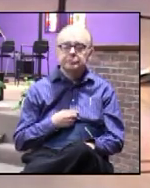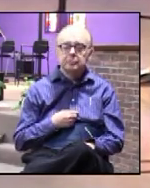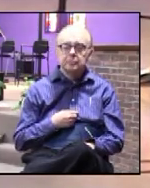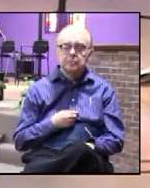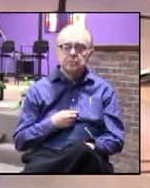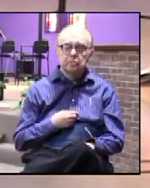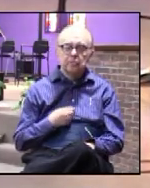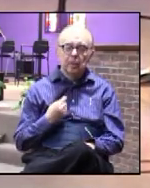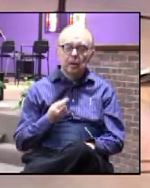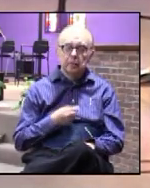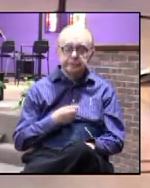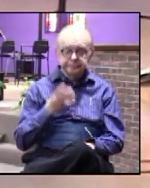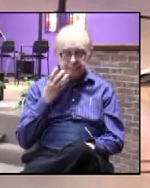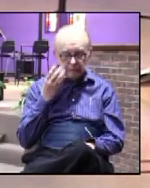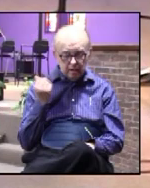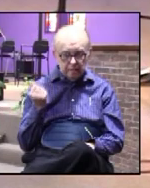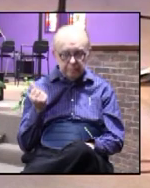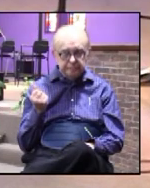we forget.